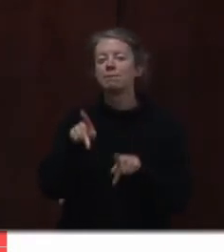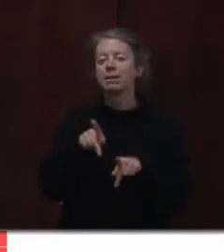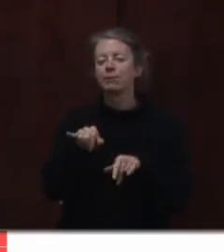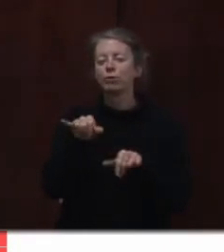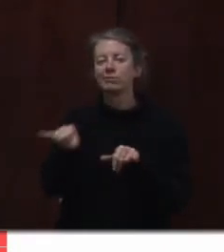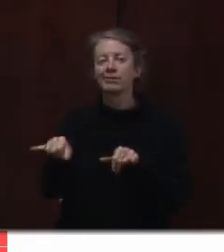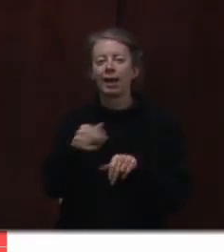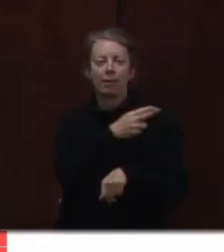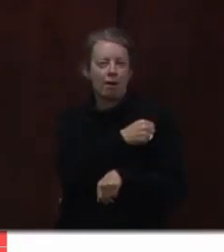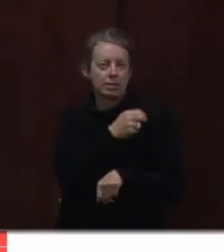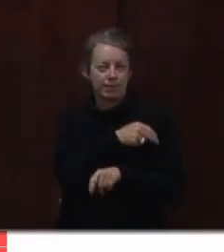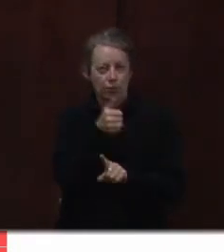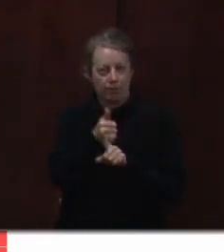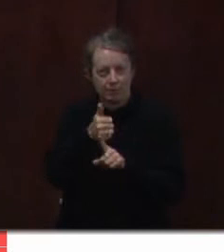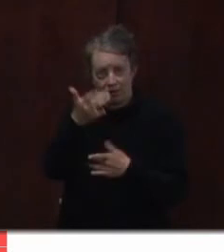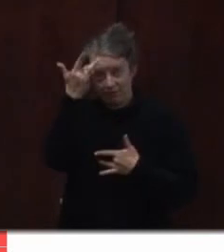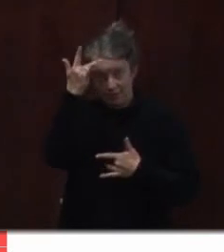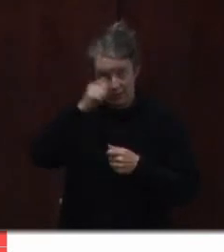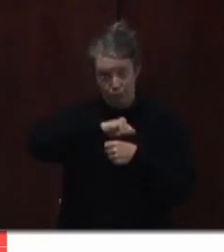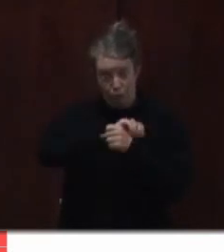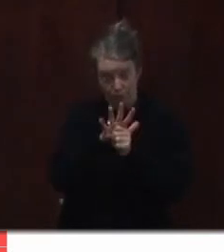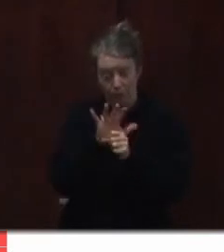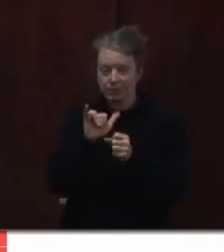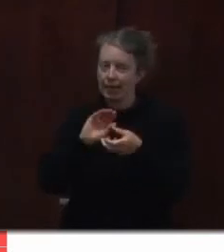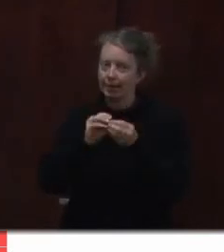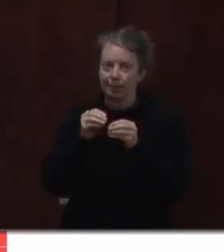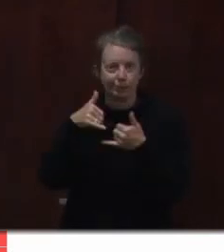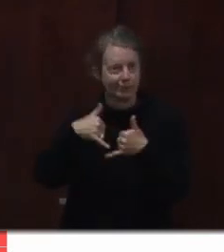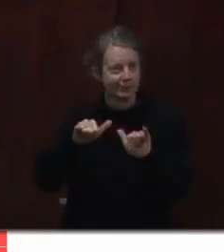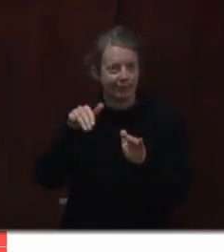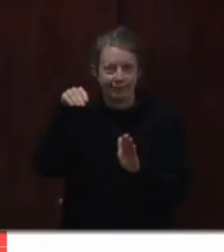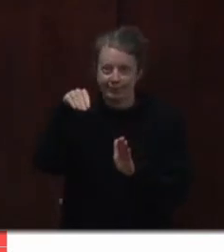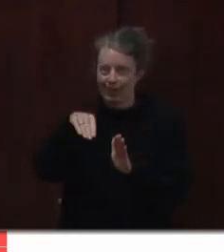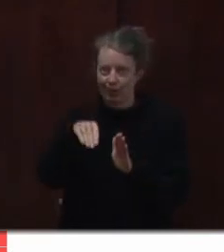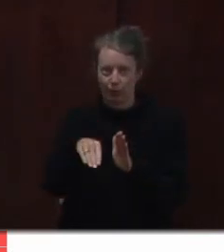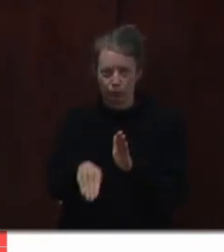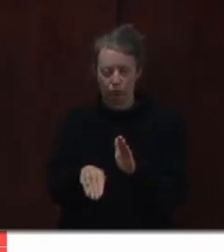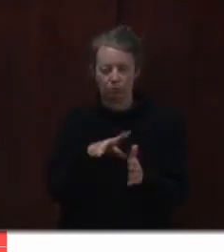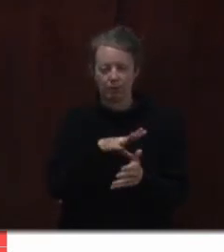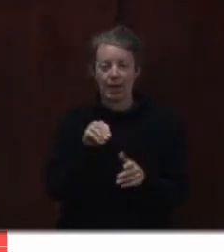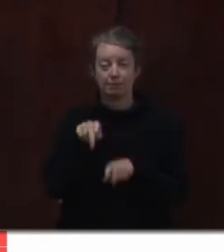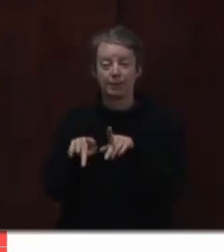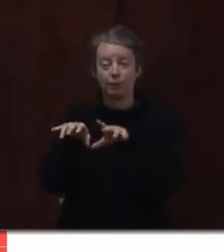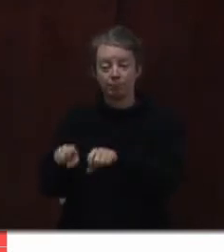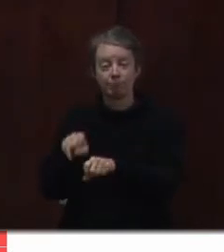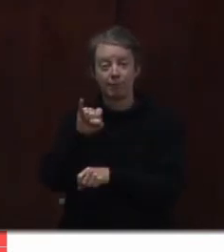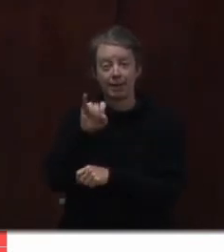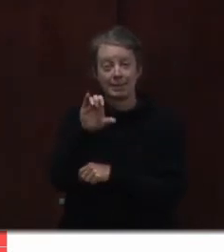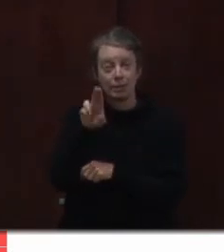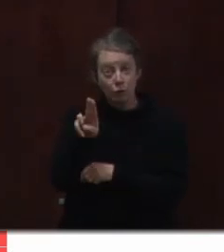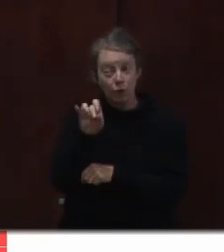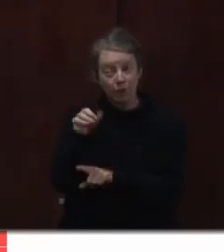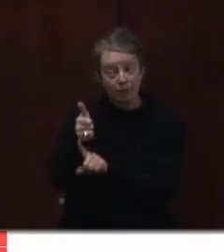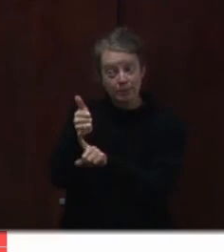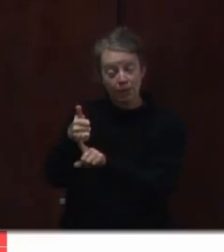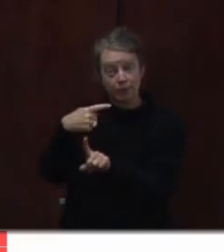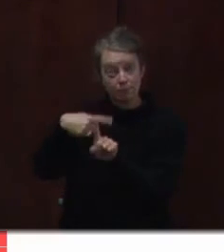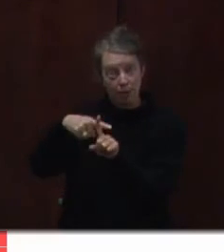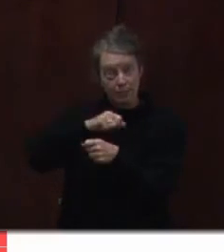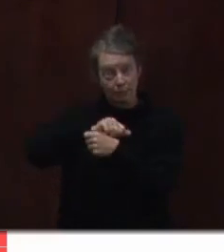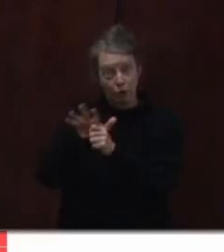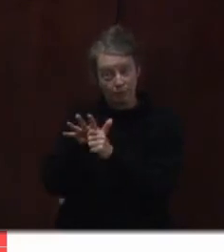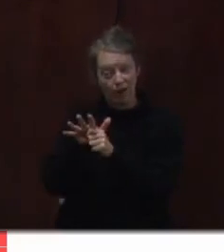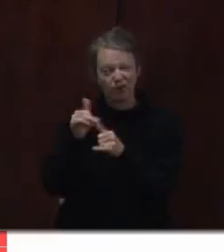by COVID-19 continues to go down, and our ICU beds occupied by COVID-19 is also